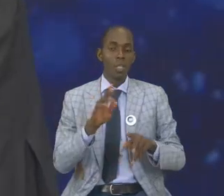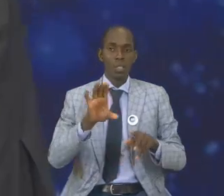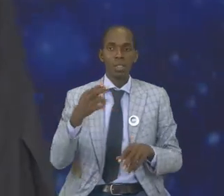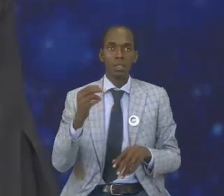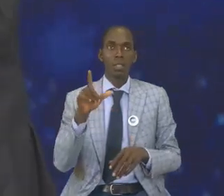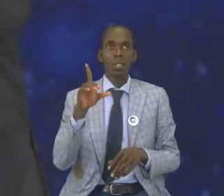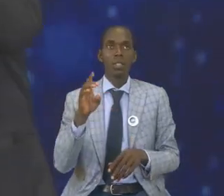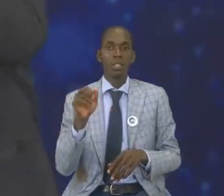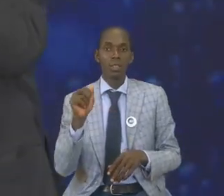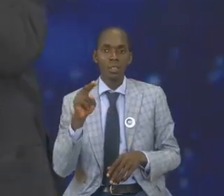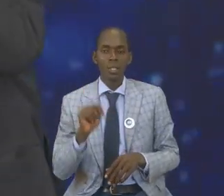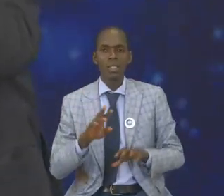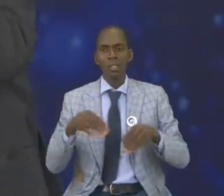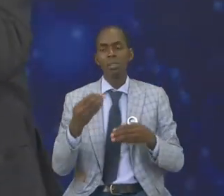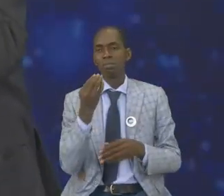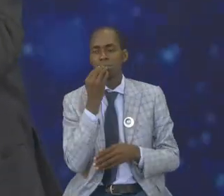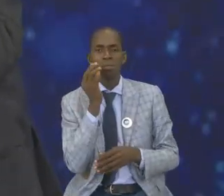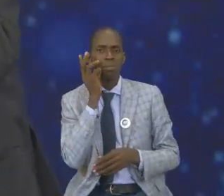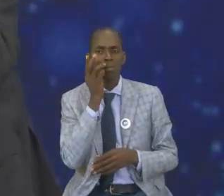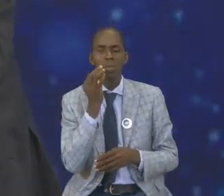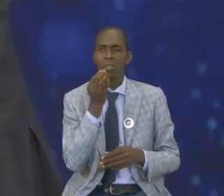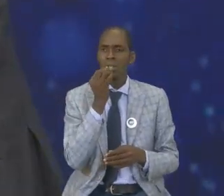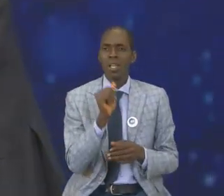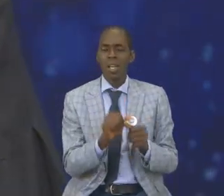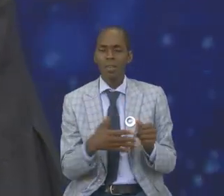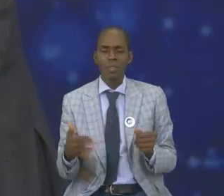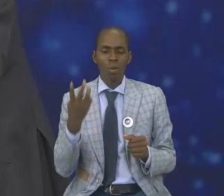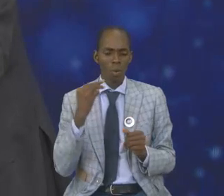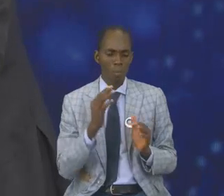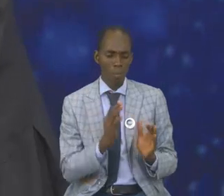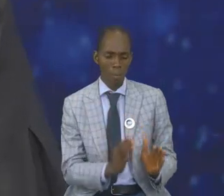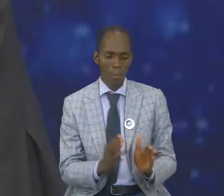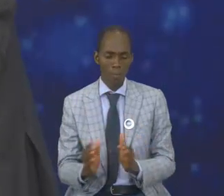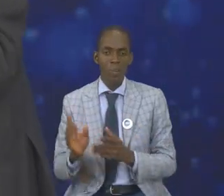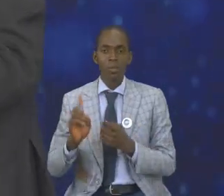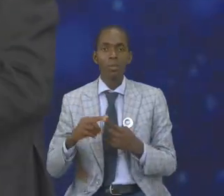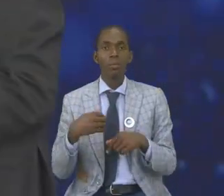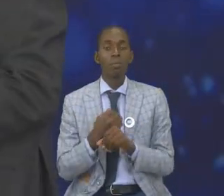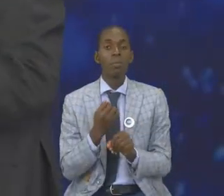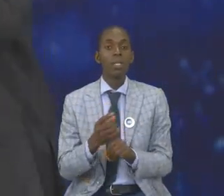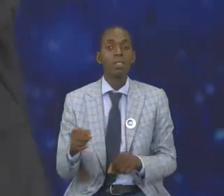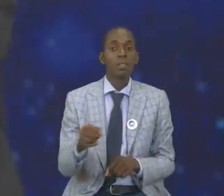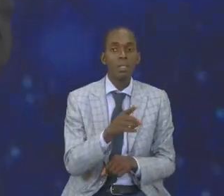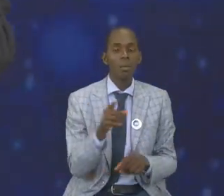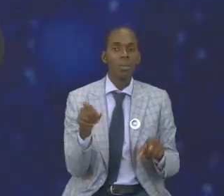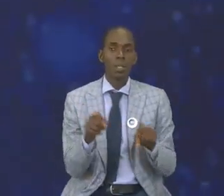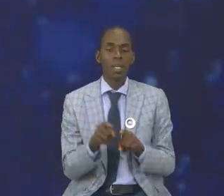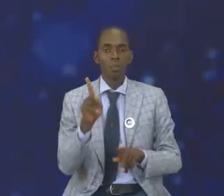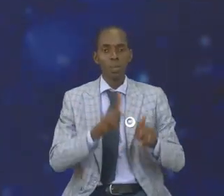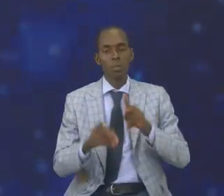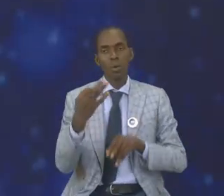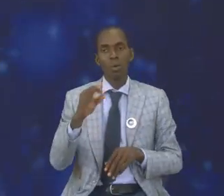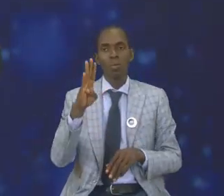and drinks. Everything was calculated to make them like Babylonians.